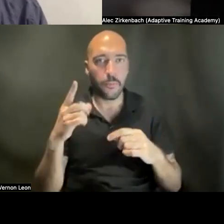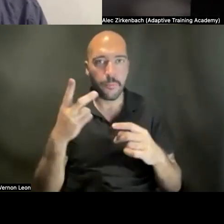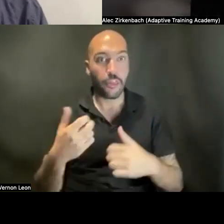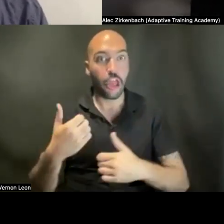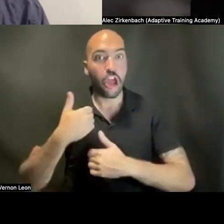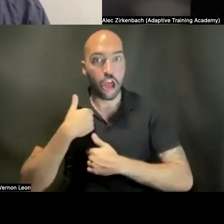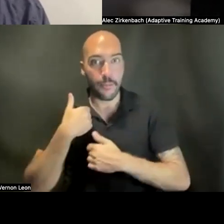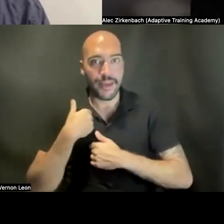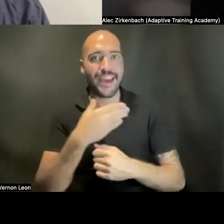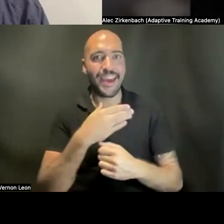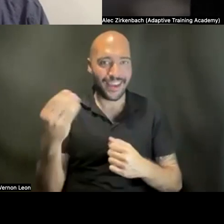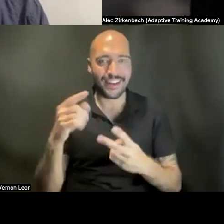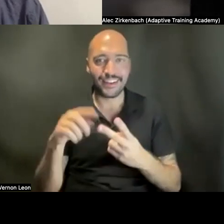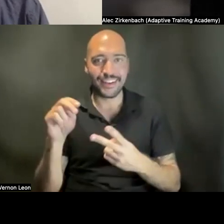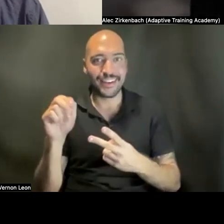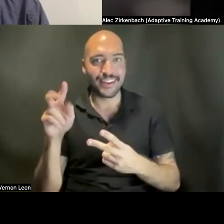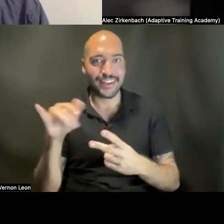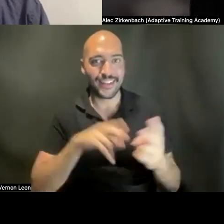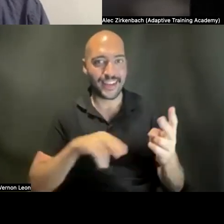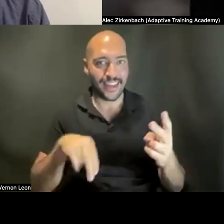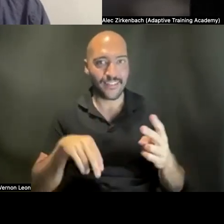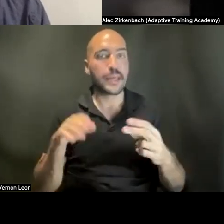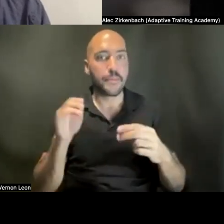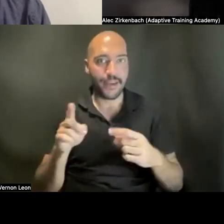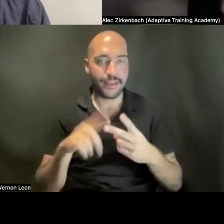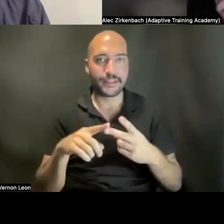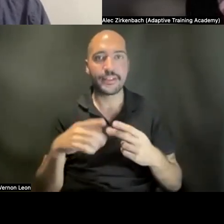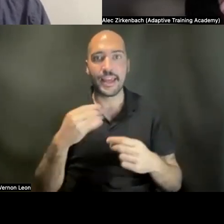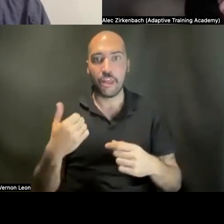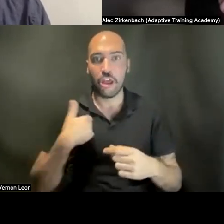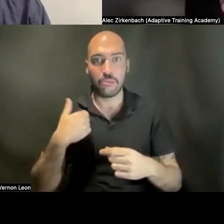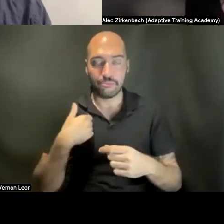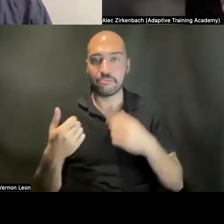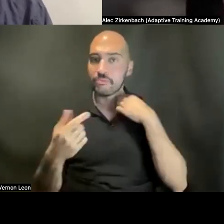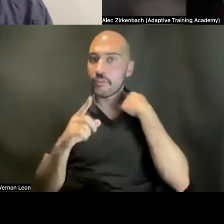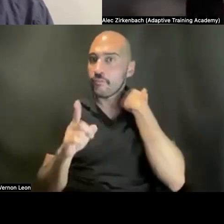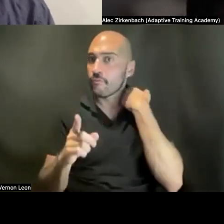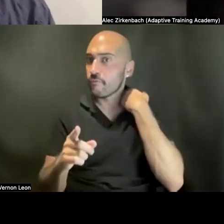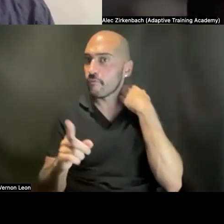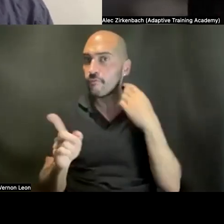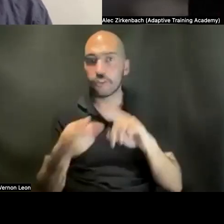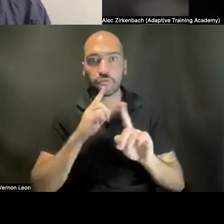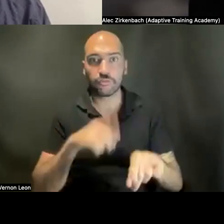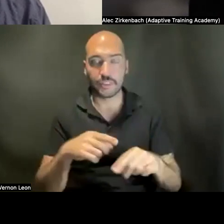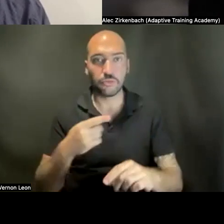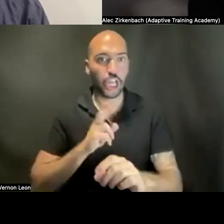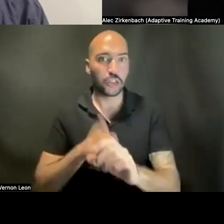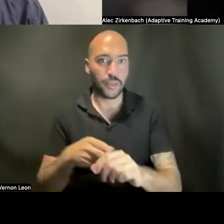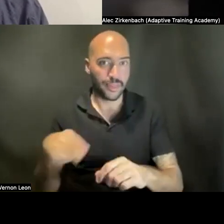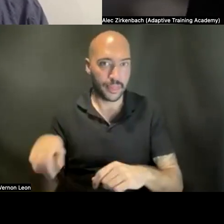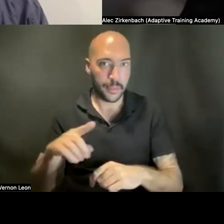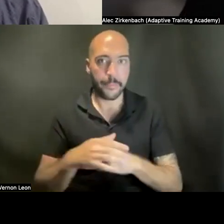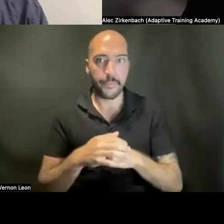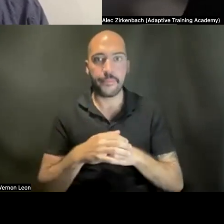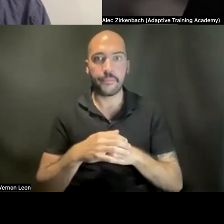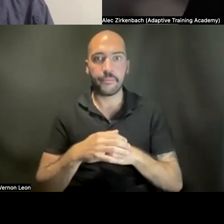Army and Navy bands. And the Army got back to me first. And so I joined them. And